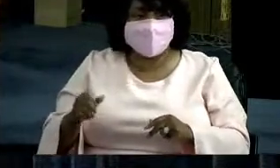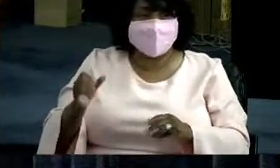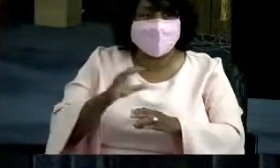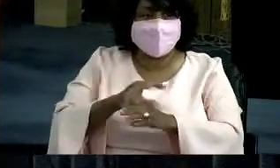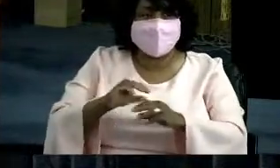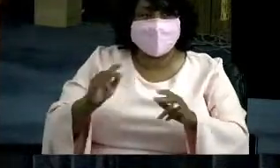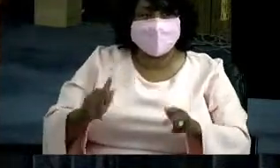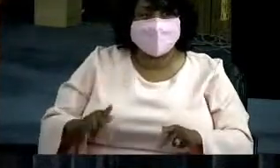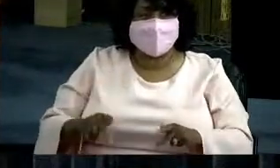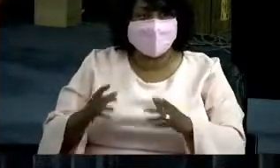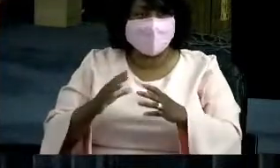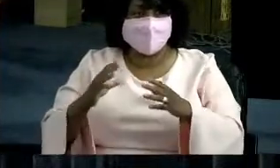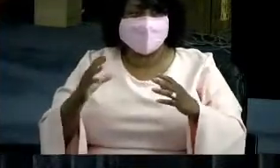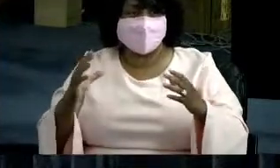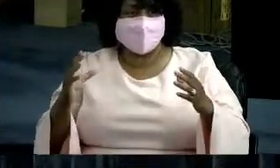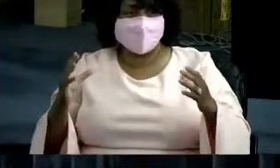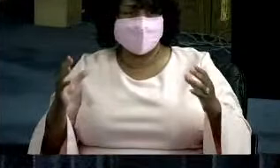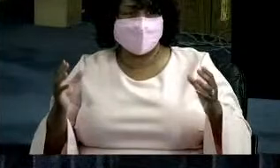nobody greater.